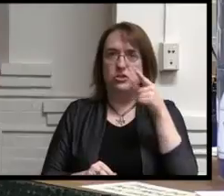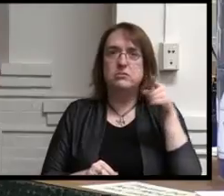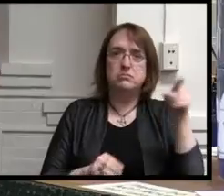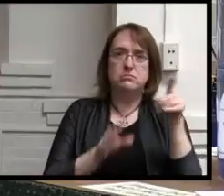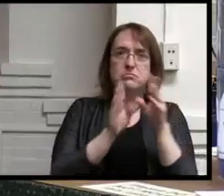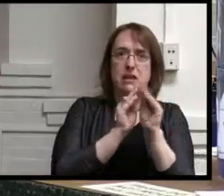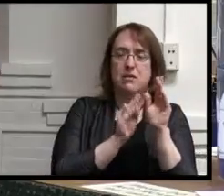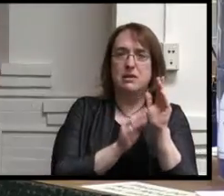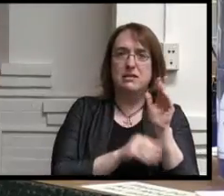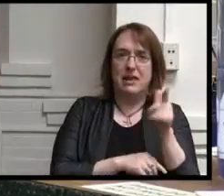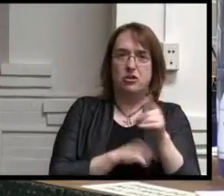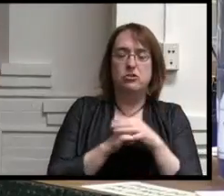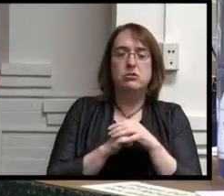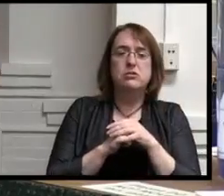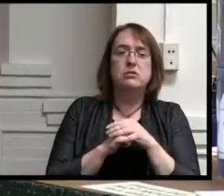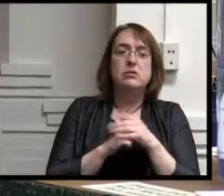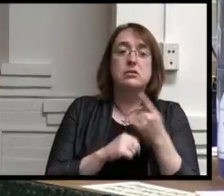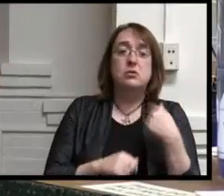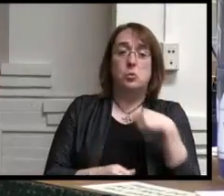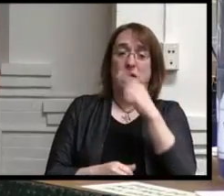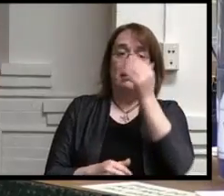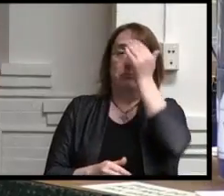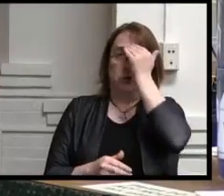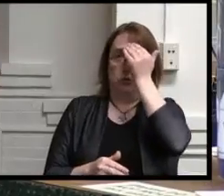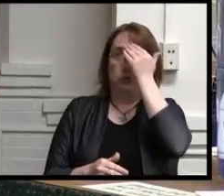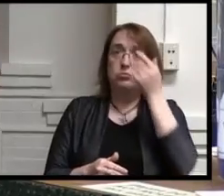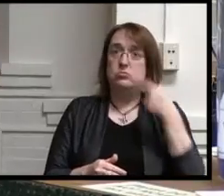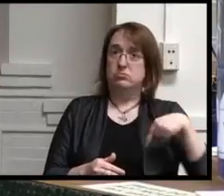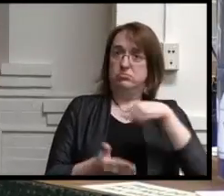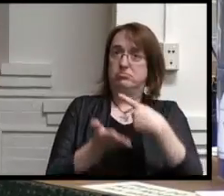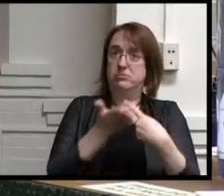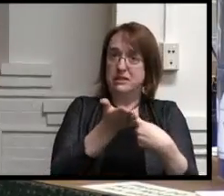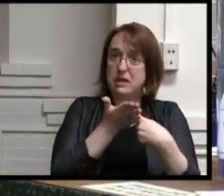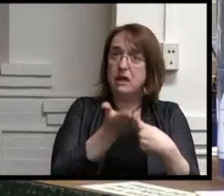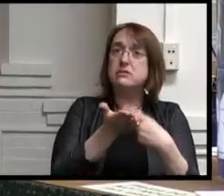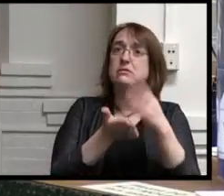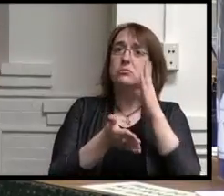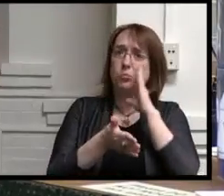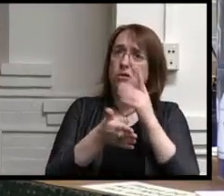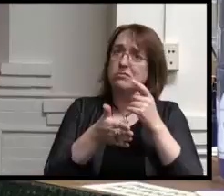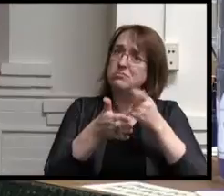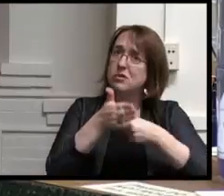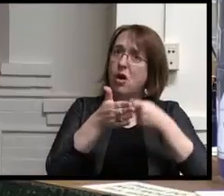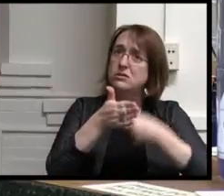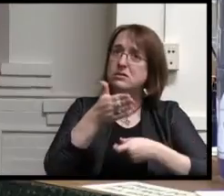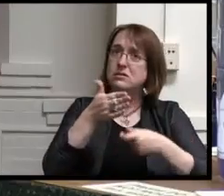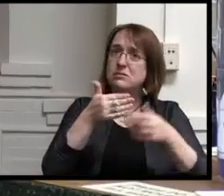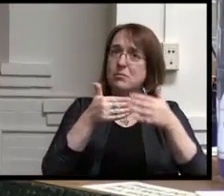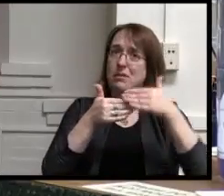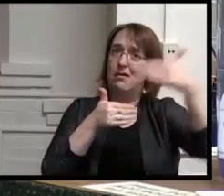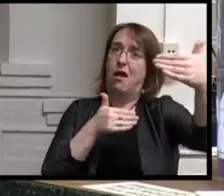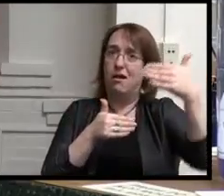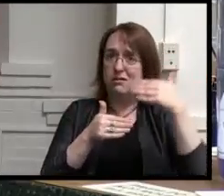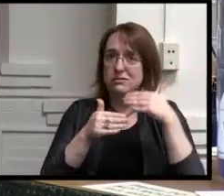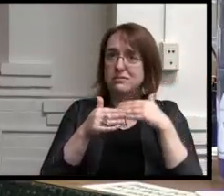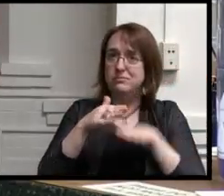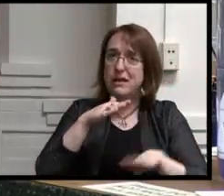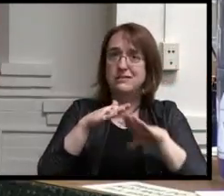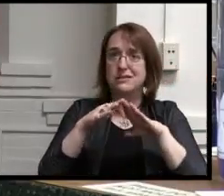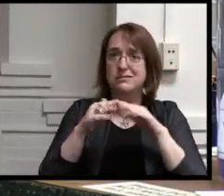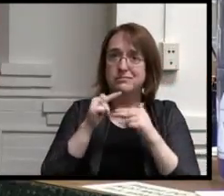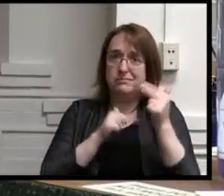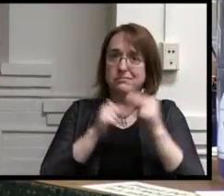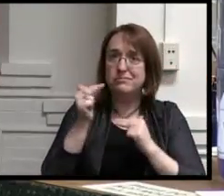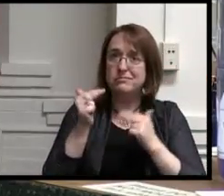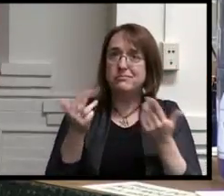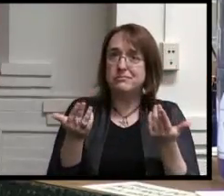we knew, and I believe we discussed, that there would be costs that would go beyond the basic construction costs, that there would